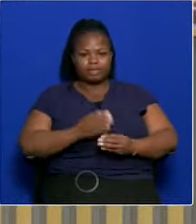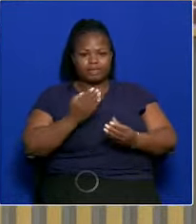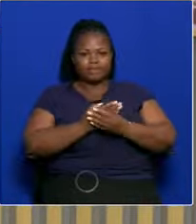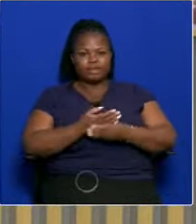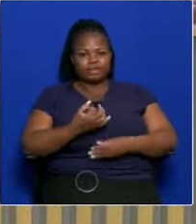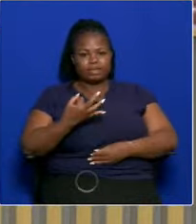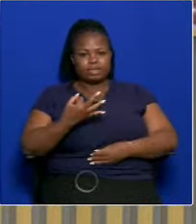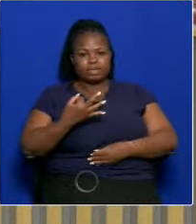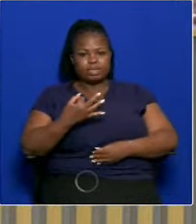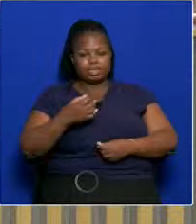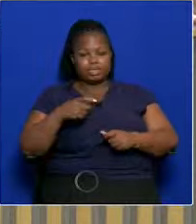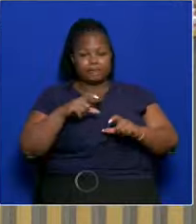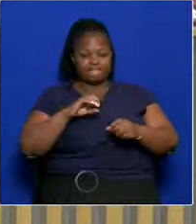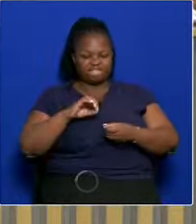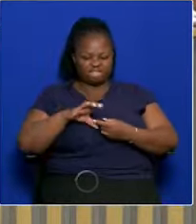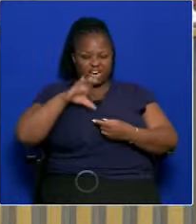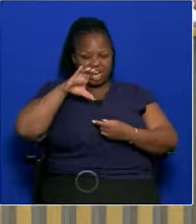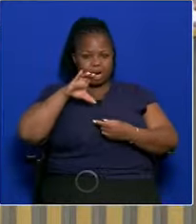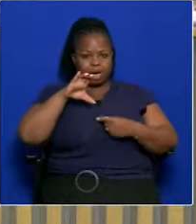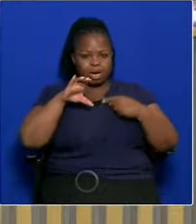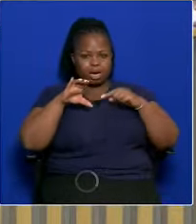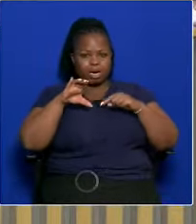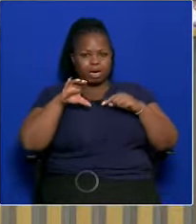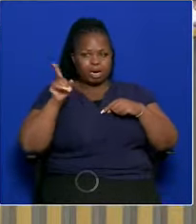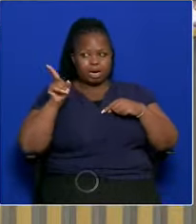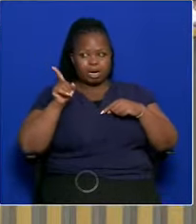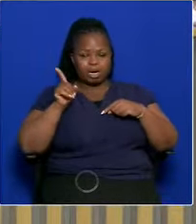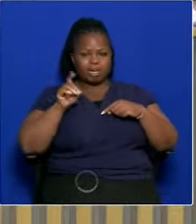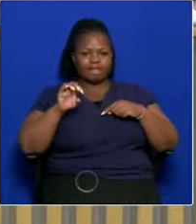that the big one. the big one?